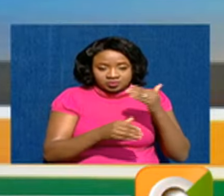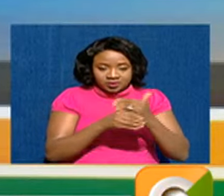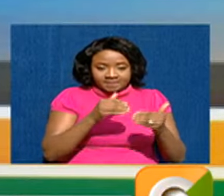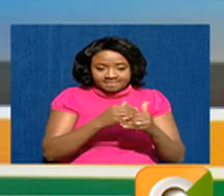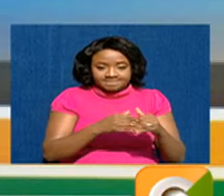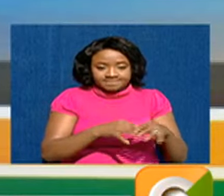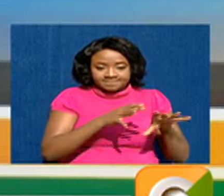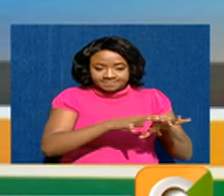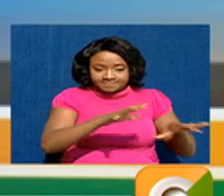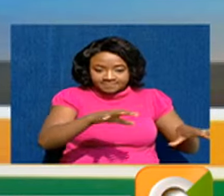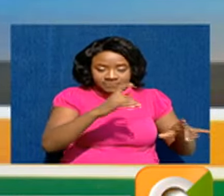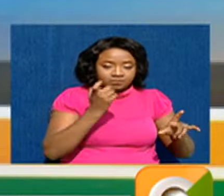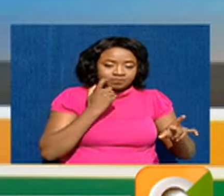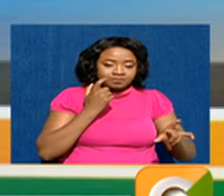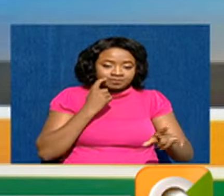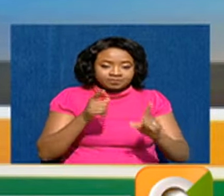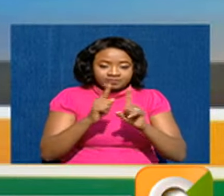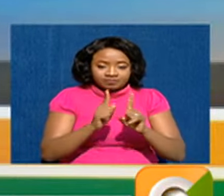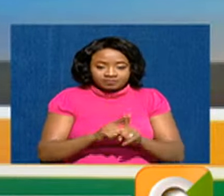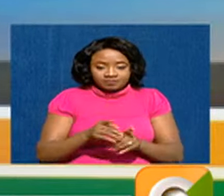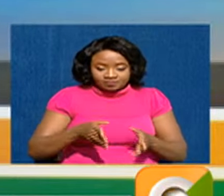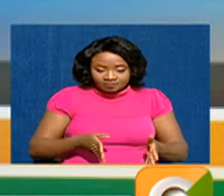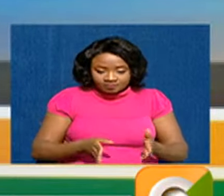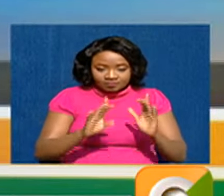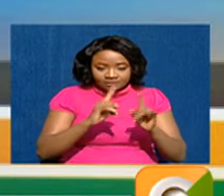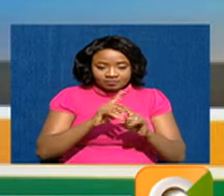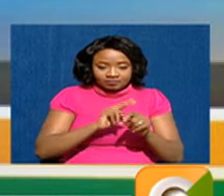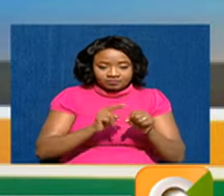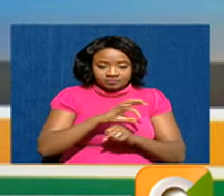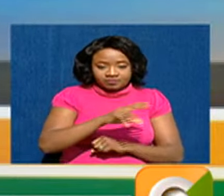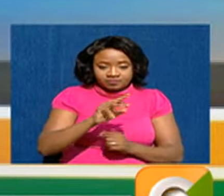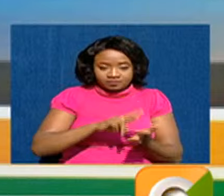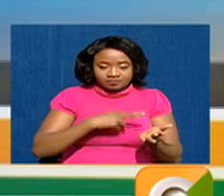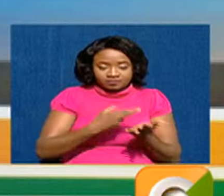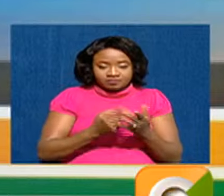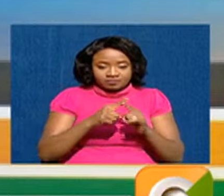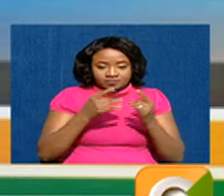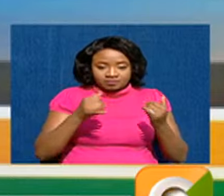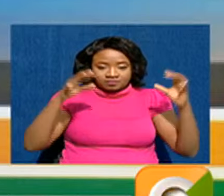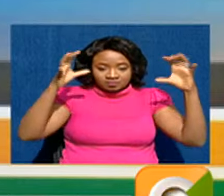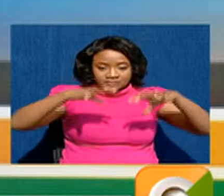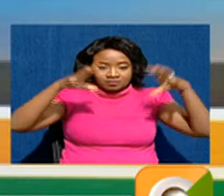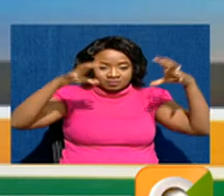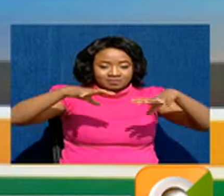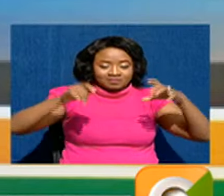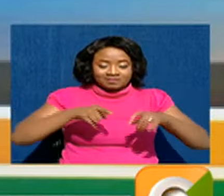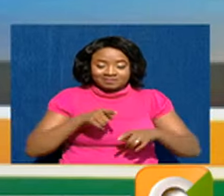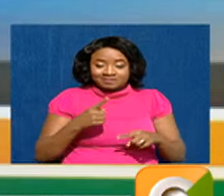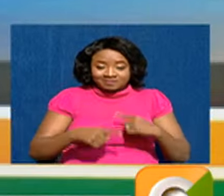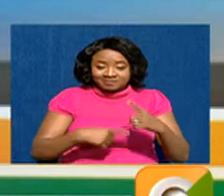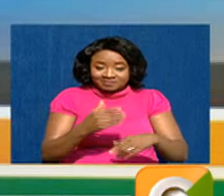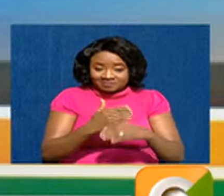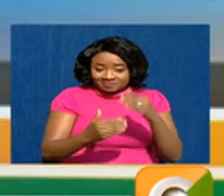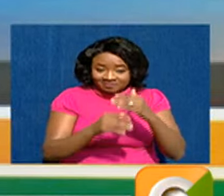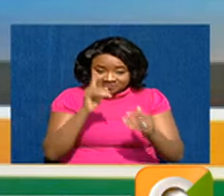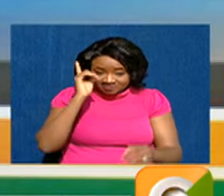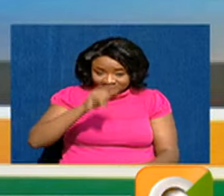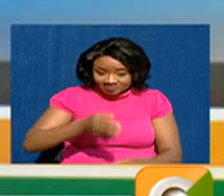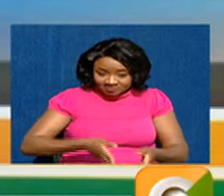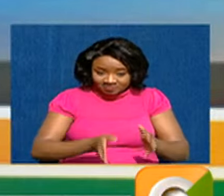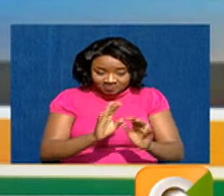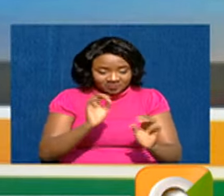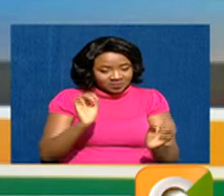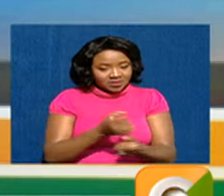markets, using county resources. Now that it is raining, you can't really pave or tarmac